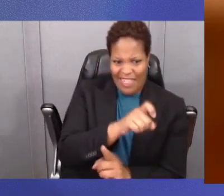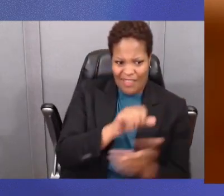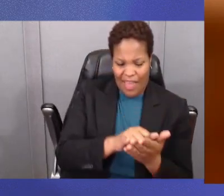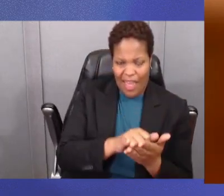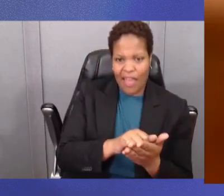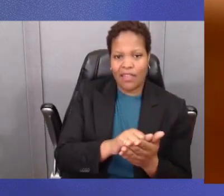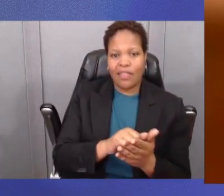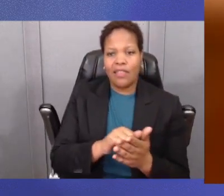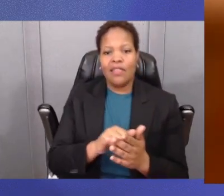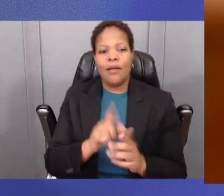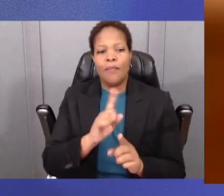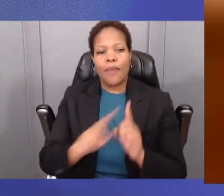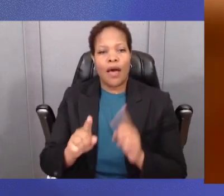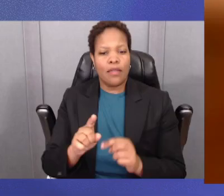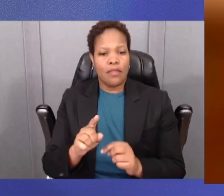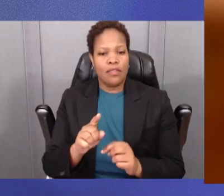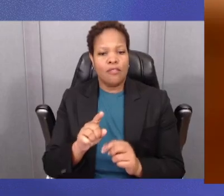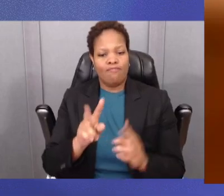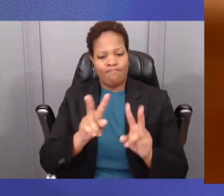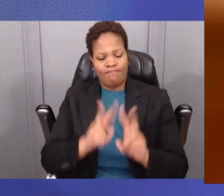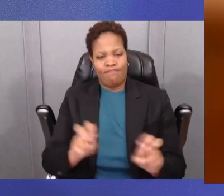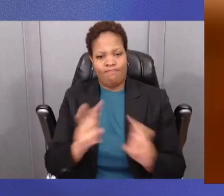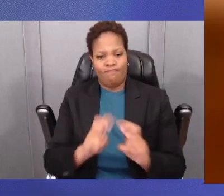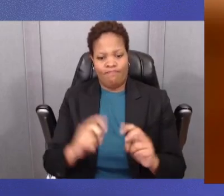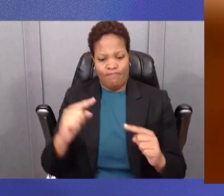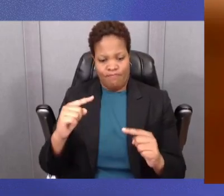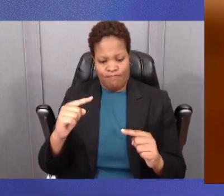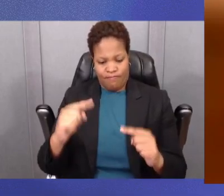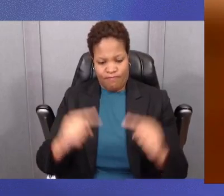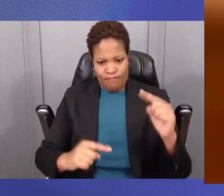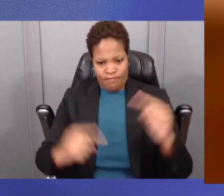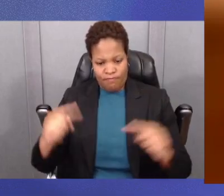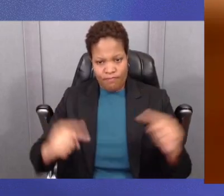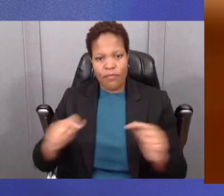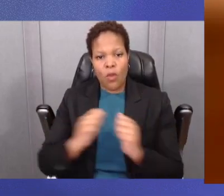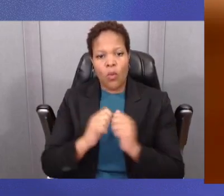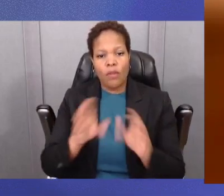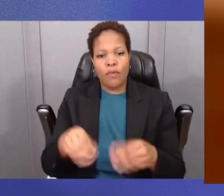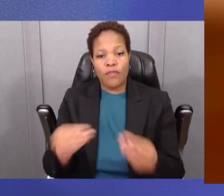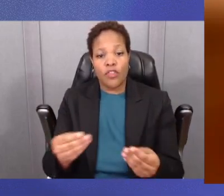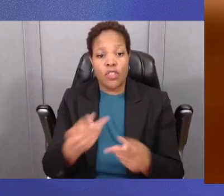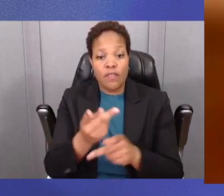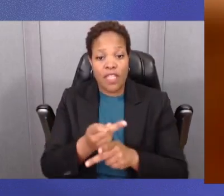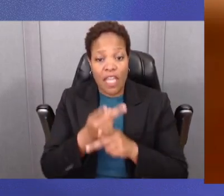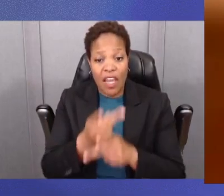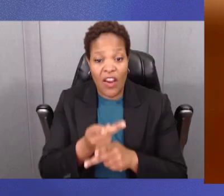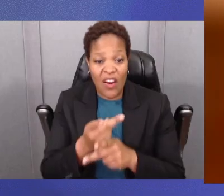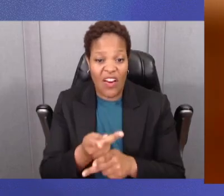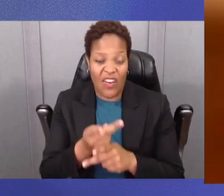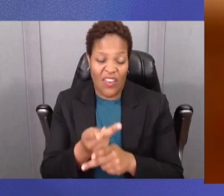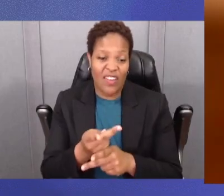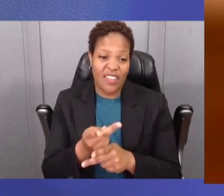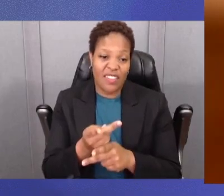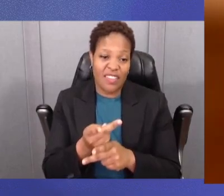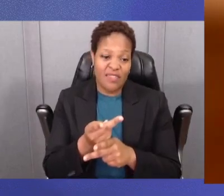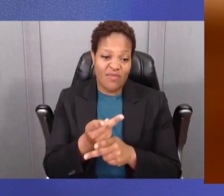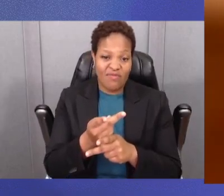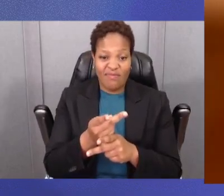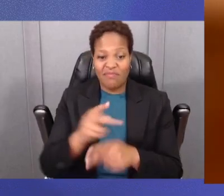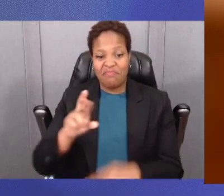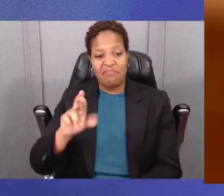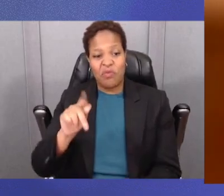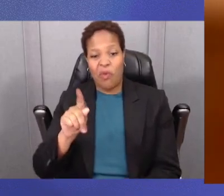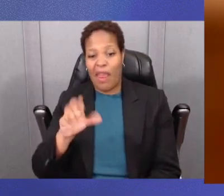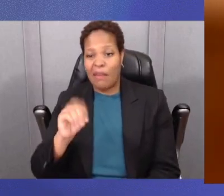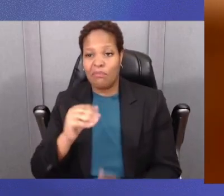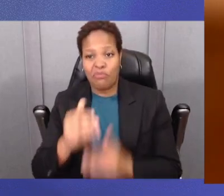level of variability in the delivery of care, it's a pretty much nearly sort of random process.